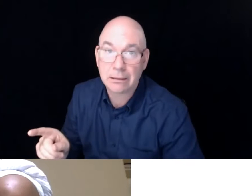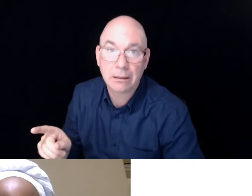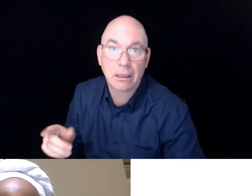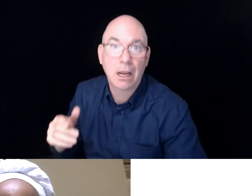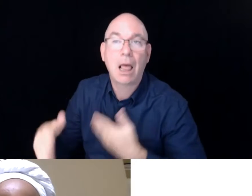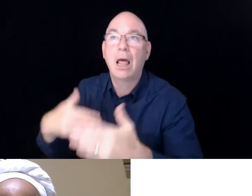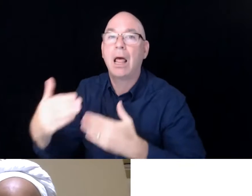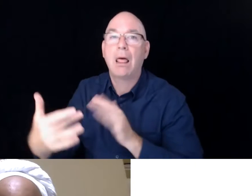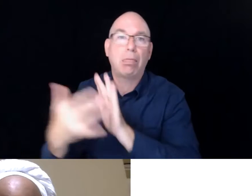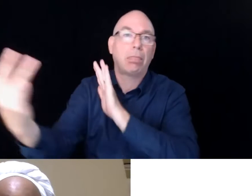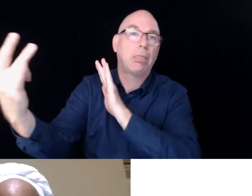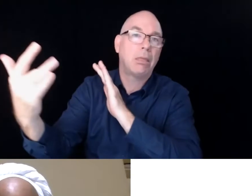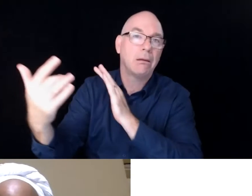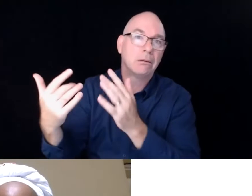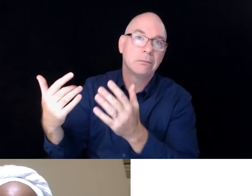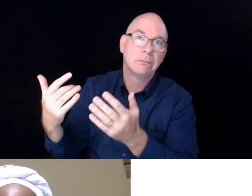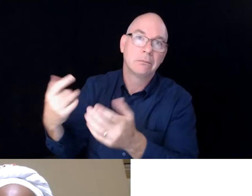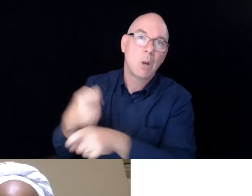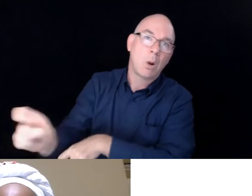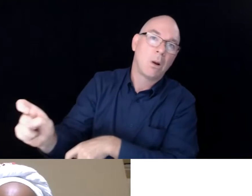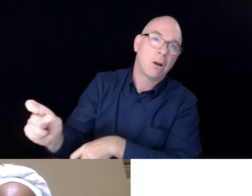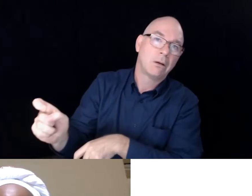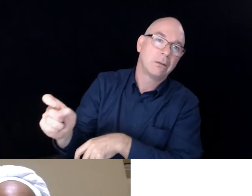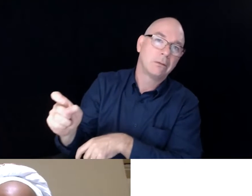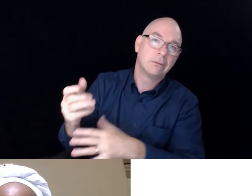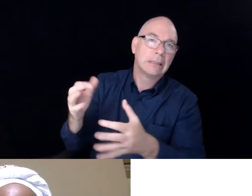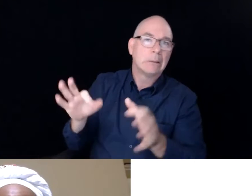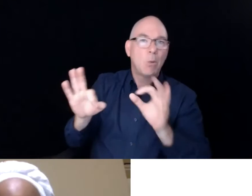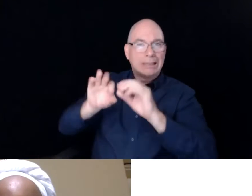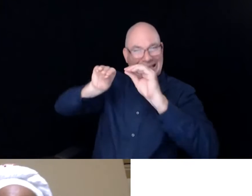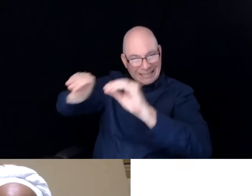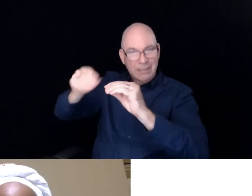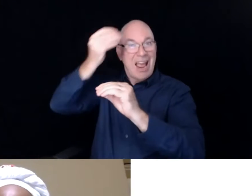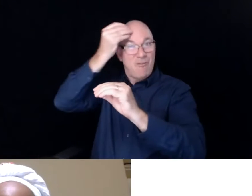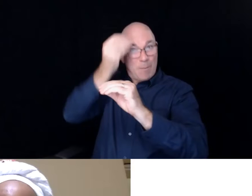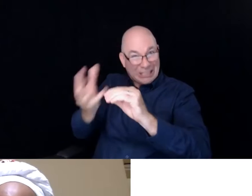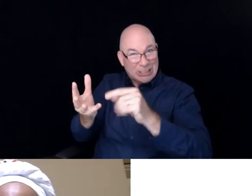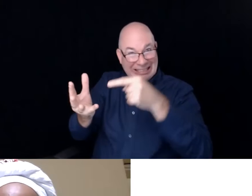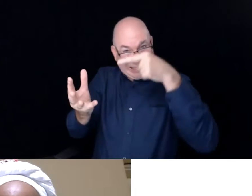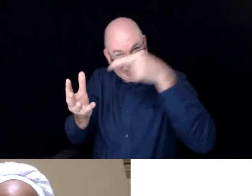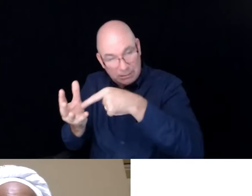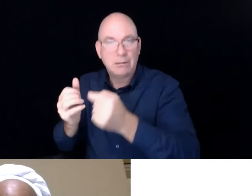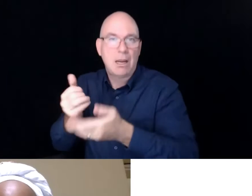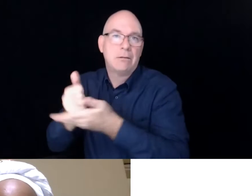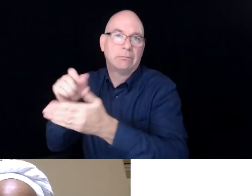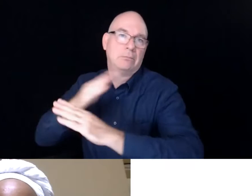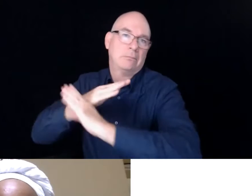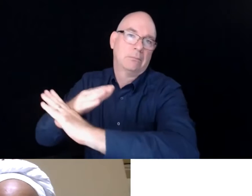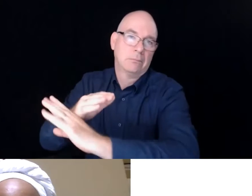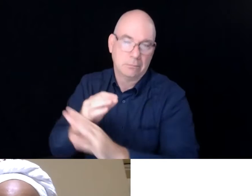able to protect themselves, because they are their first line of defense with information. Information is their first line of defense. That's how